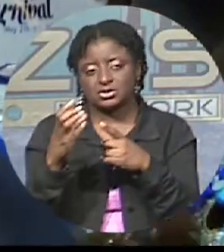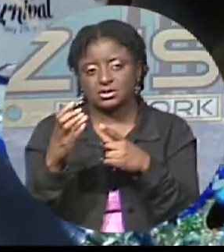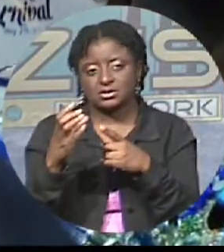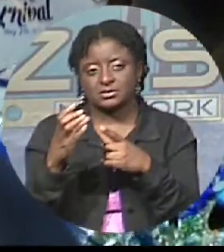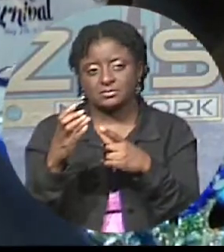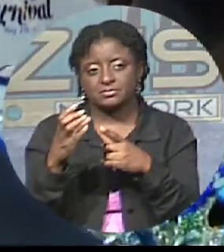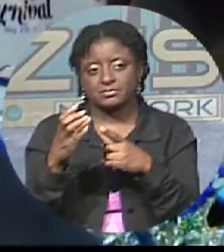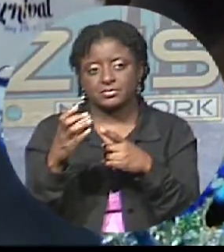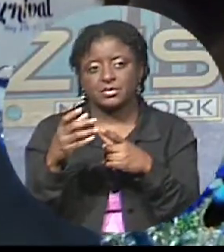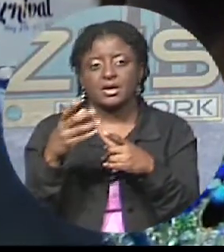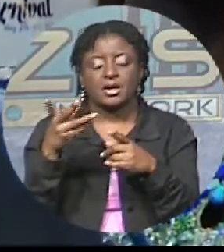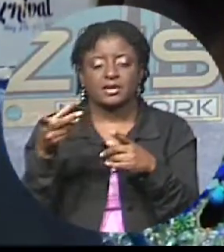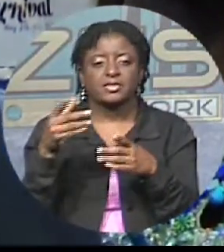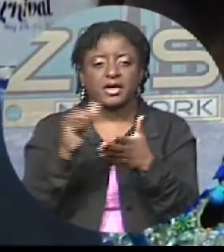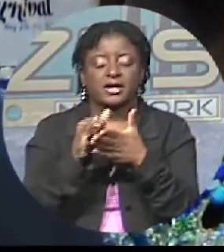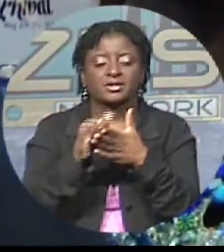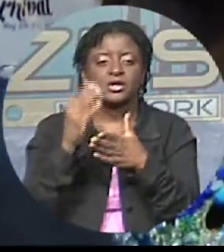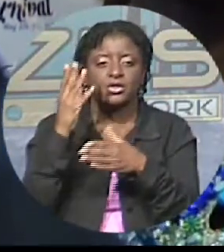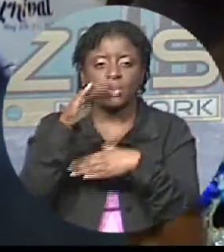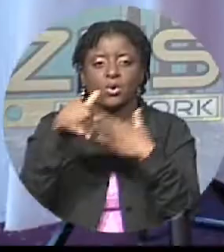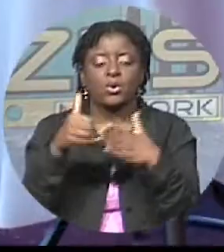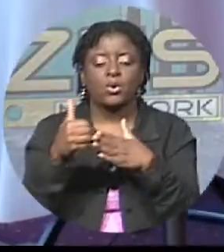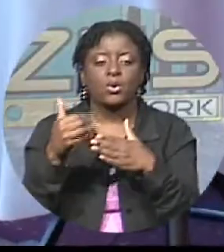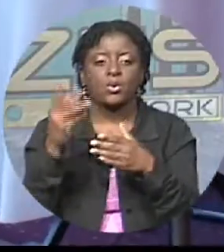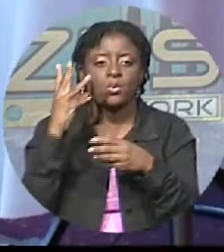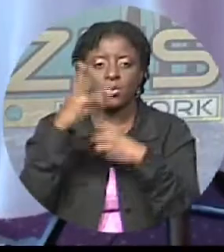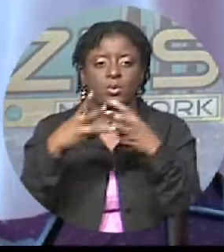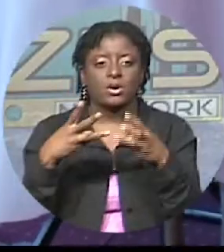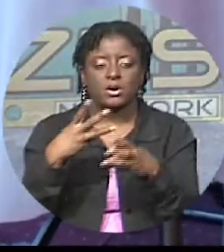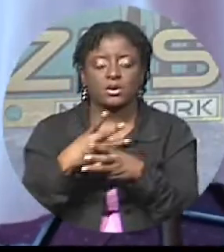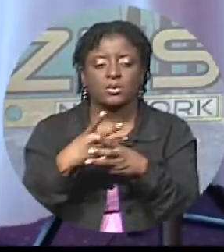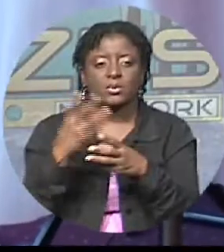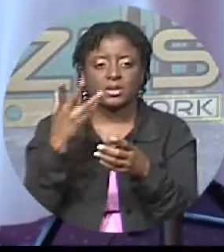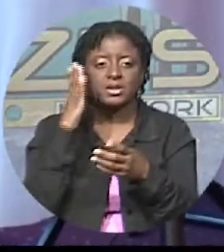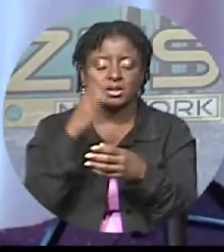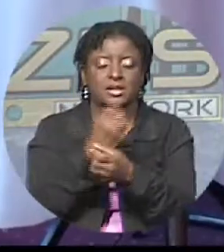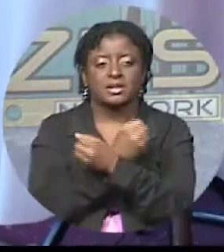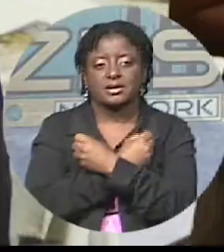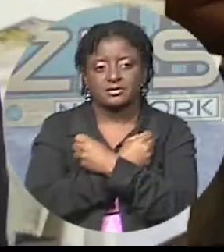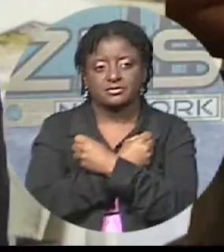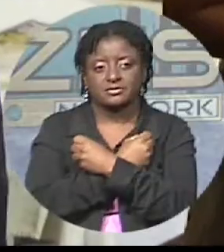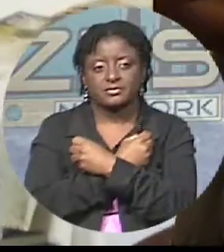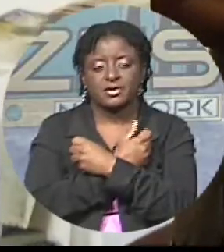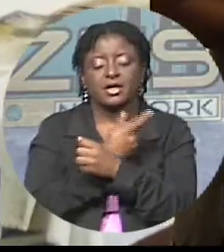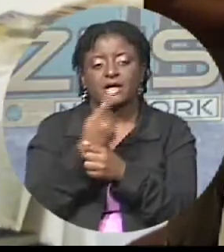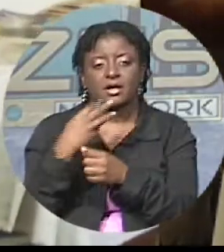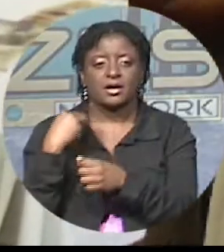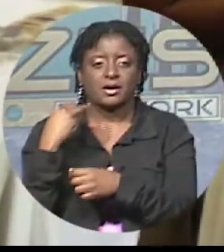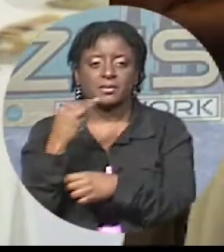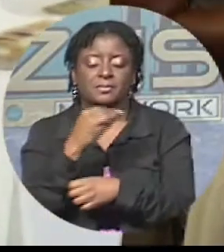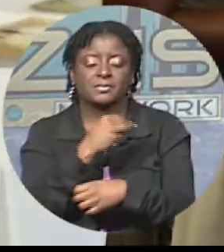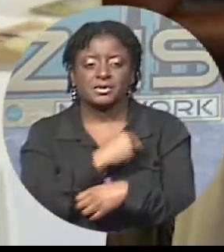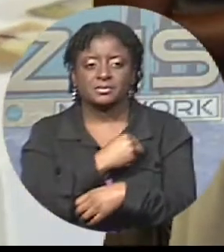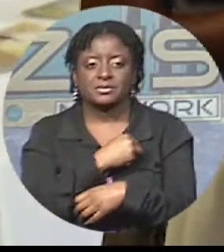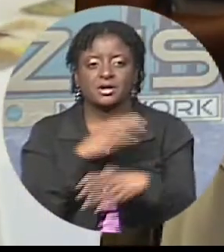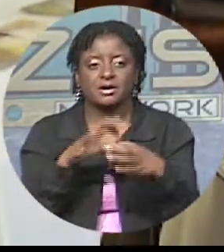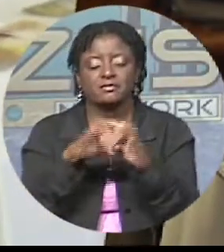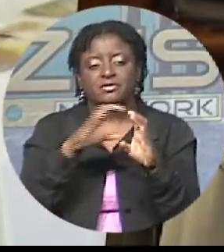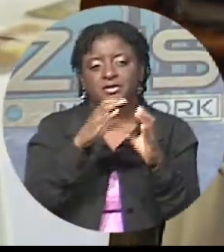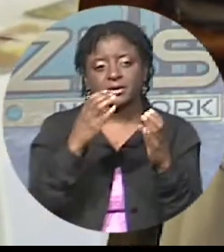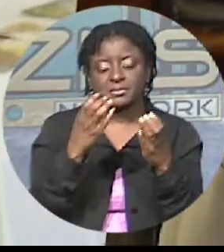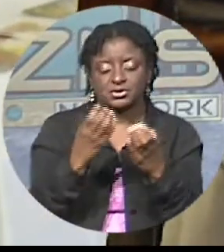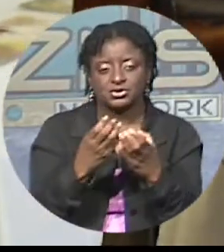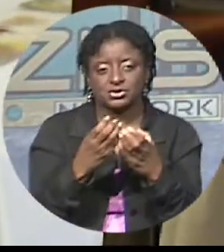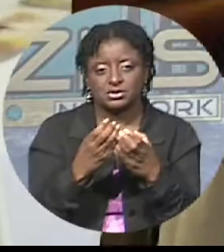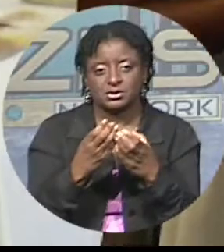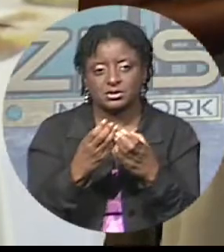and become the envy of the entire world. Festival Commission member Robert Sandy Sands offered his views on